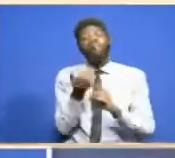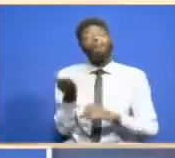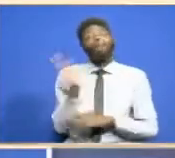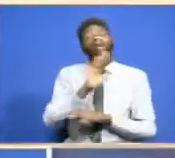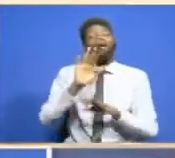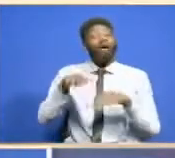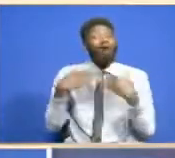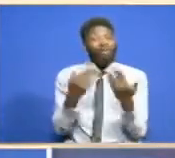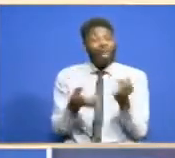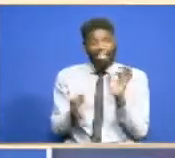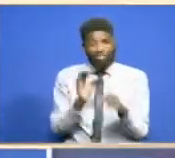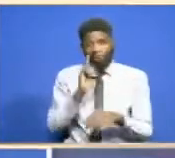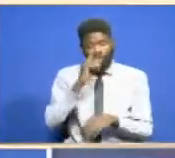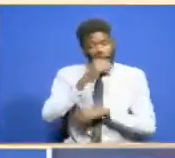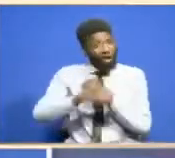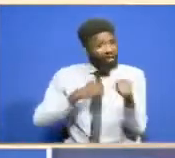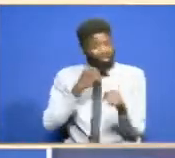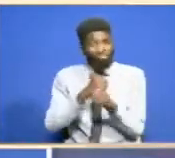then recover 1 year, it means